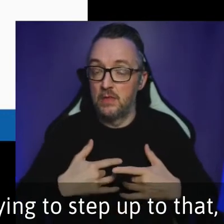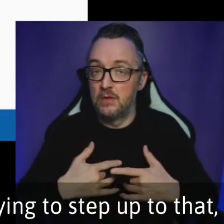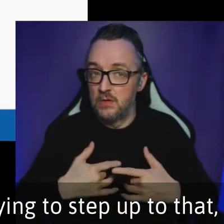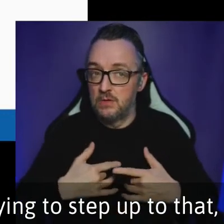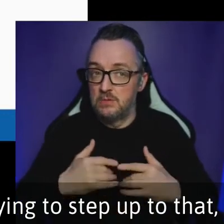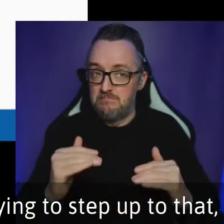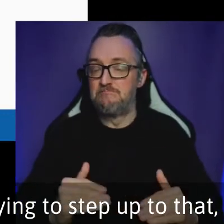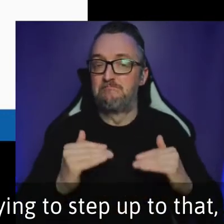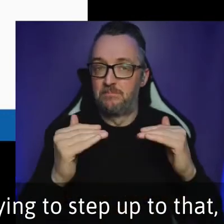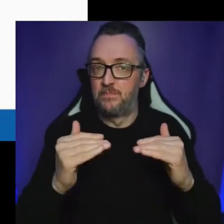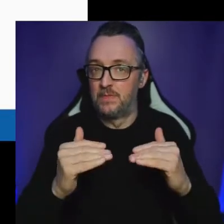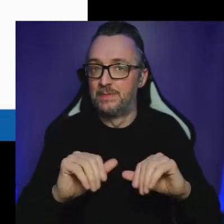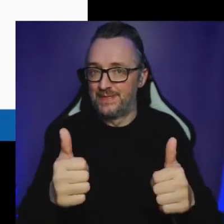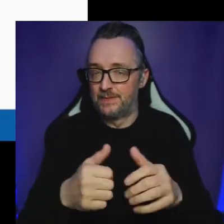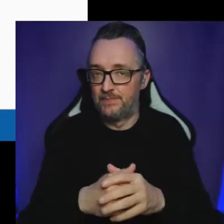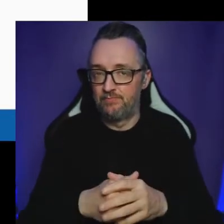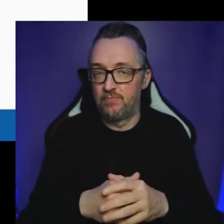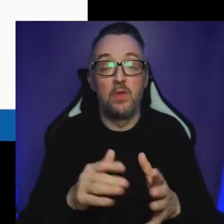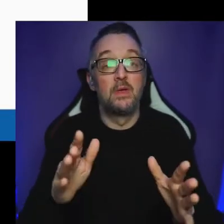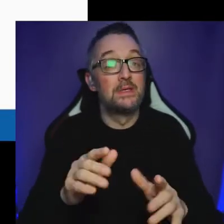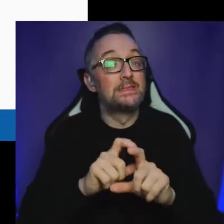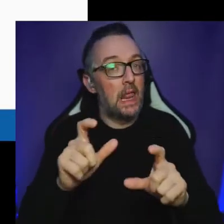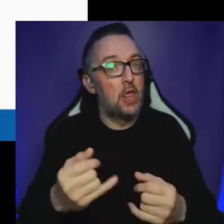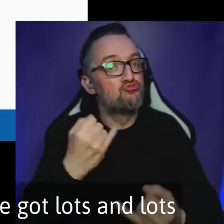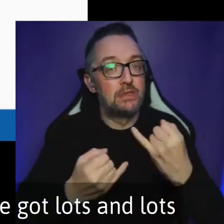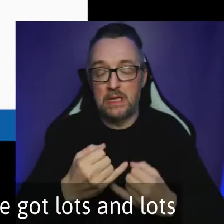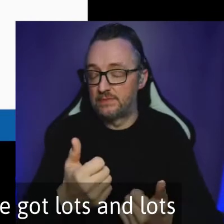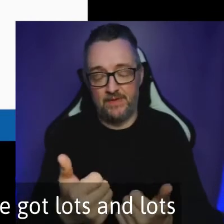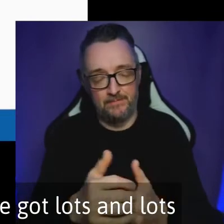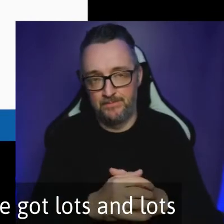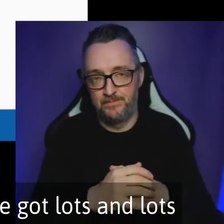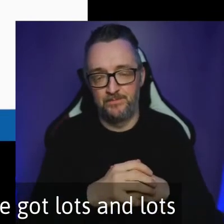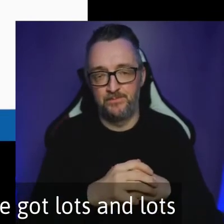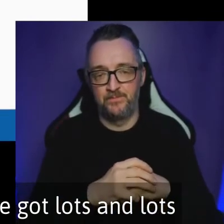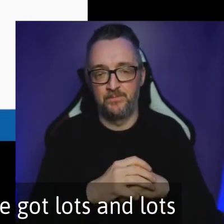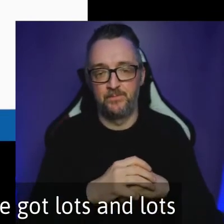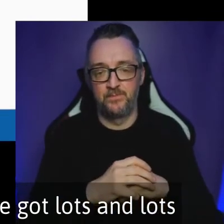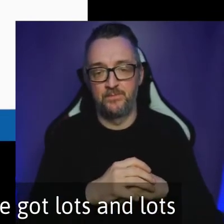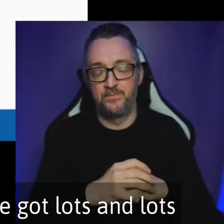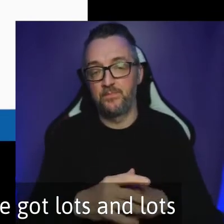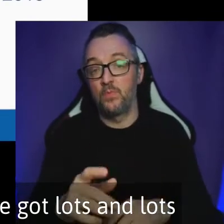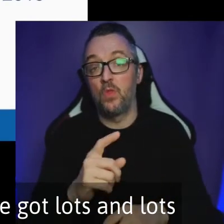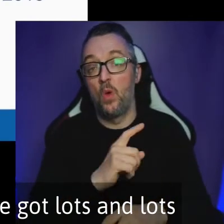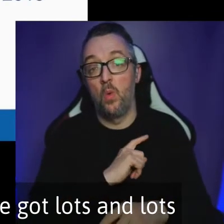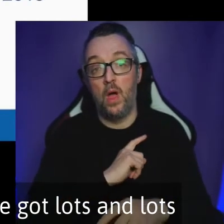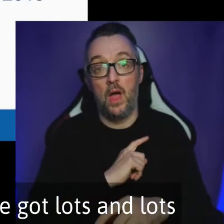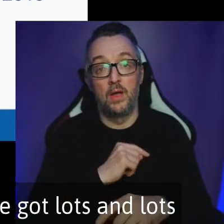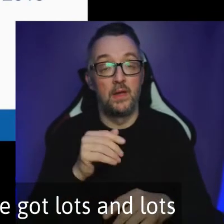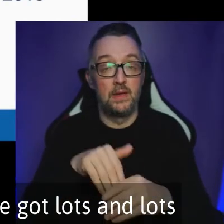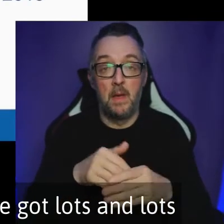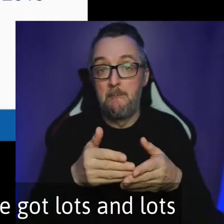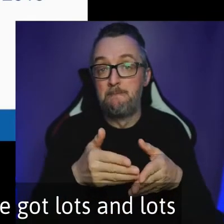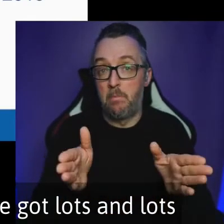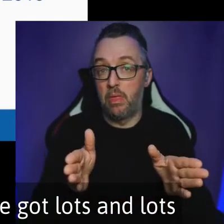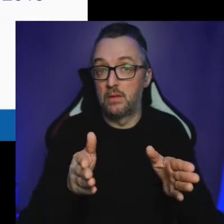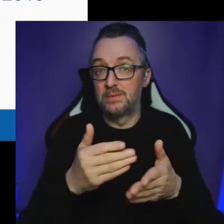of trying to step up to that. Always open to criticism, though. The reason we do this in the public sector is we've